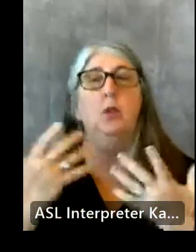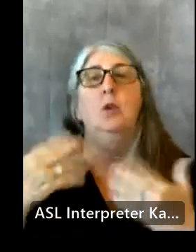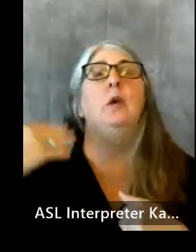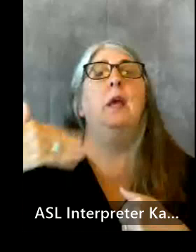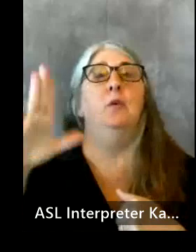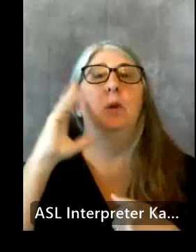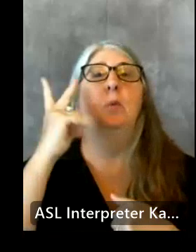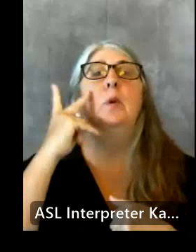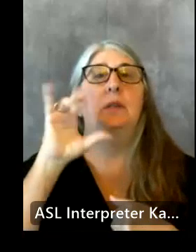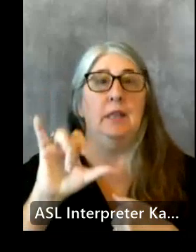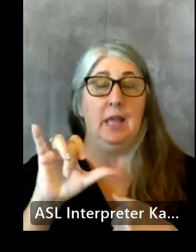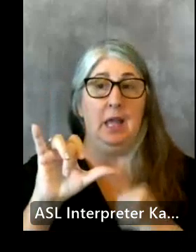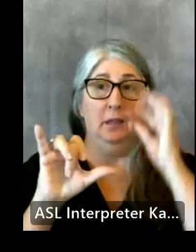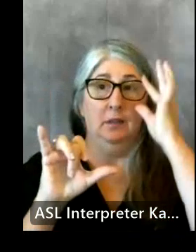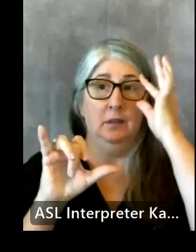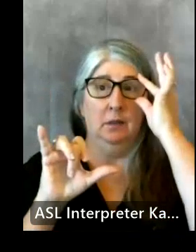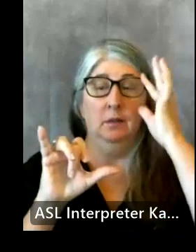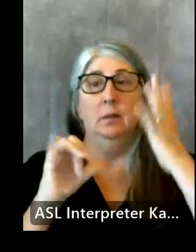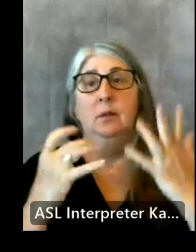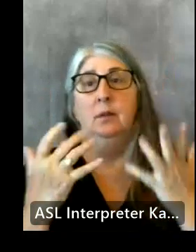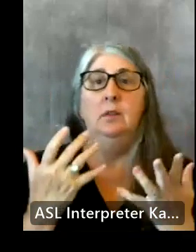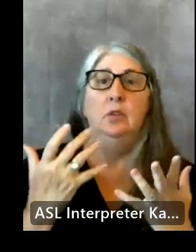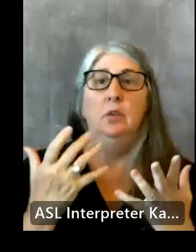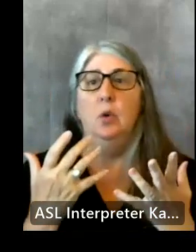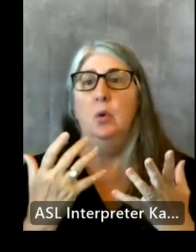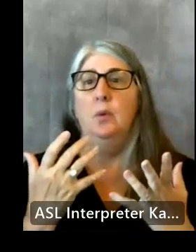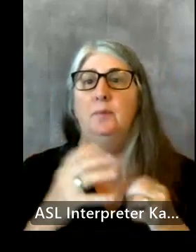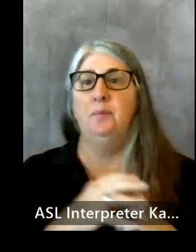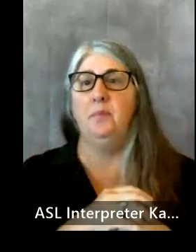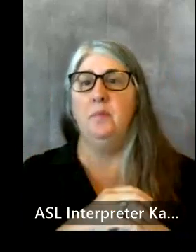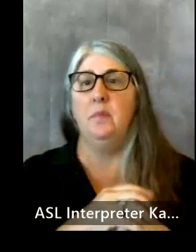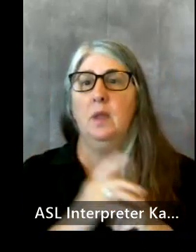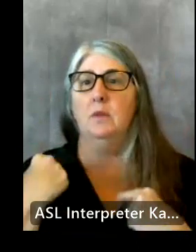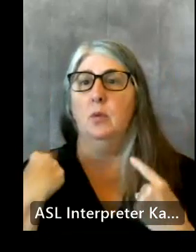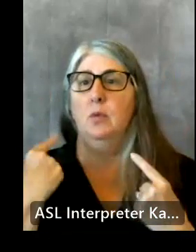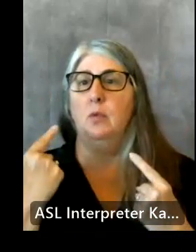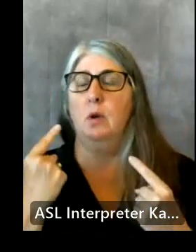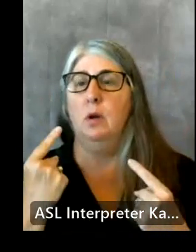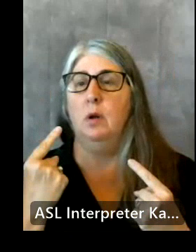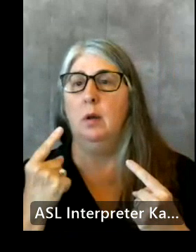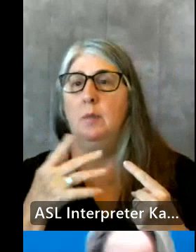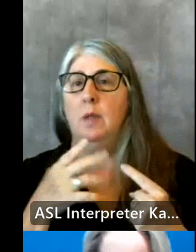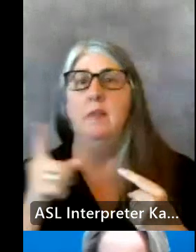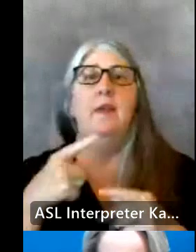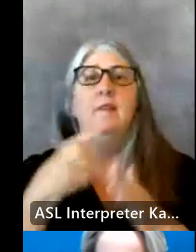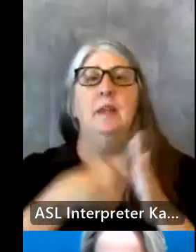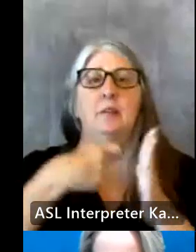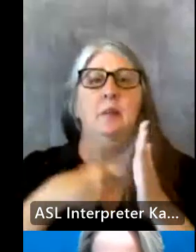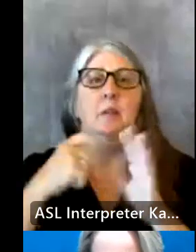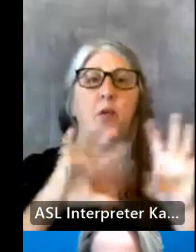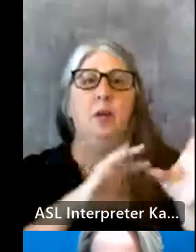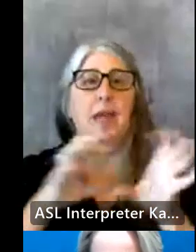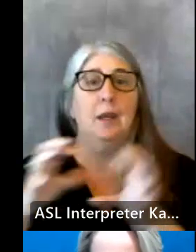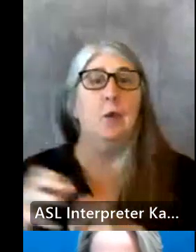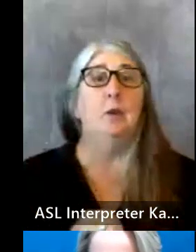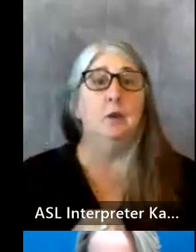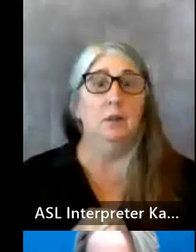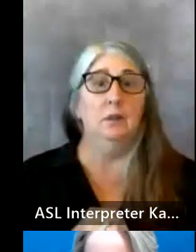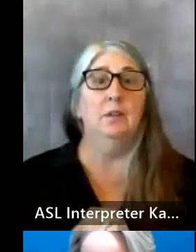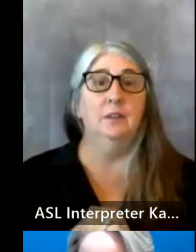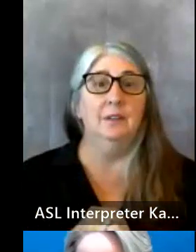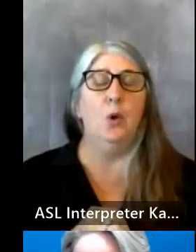see that an agency submits a bar, but they put the expenditure category on the revenue journal or something like